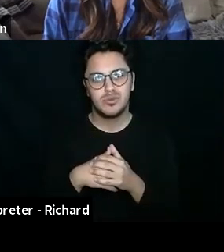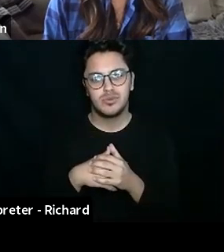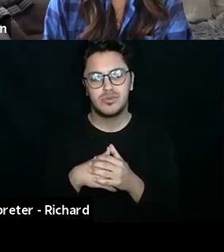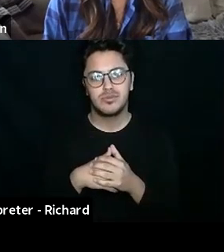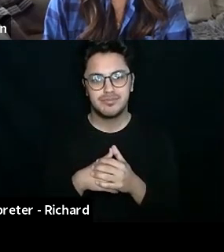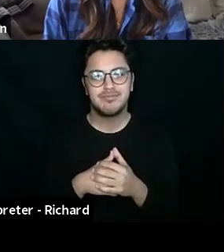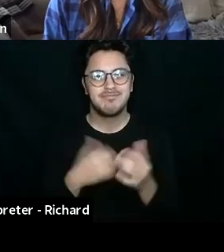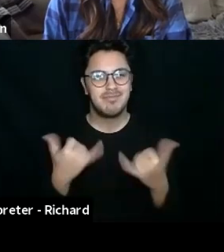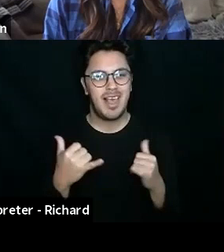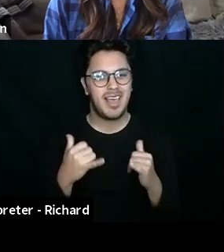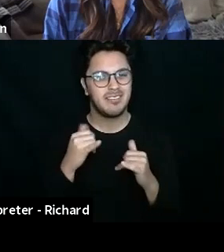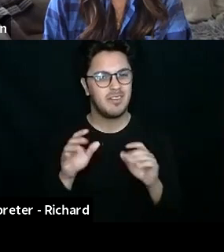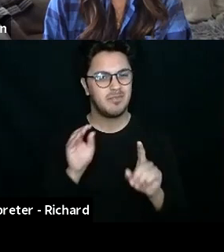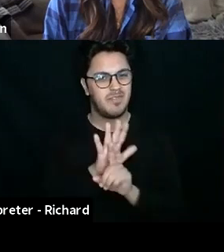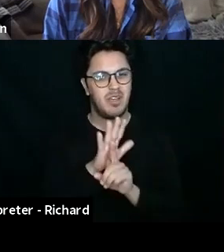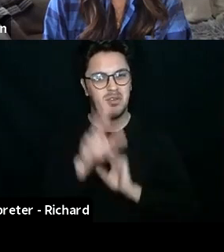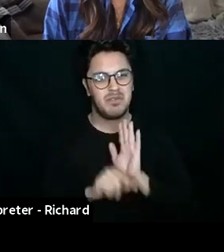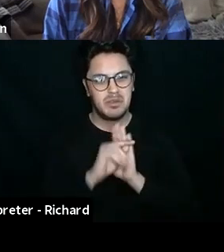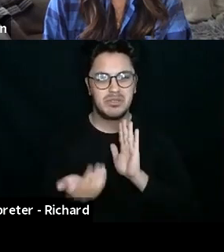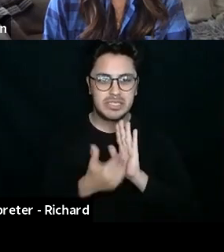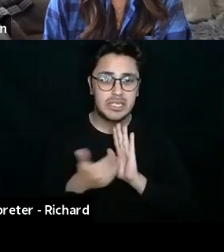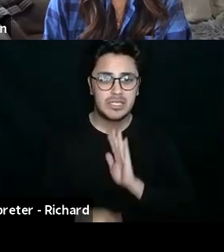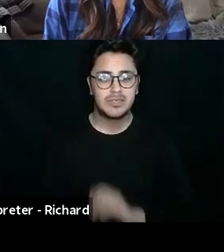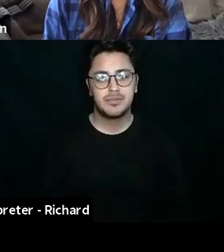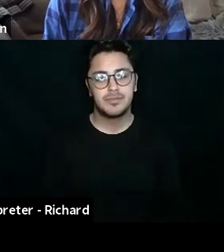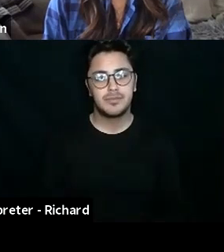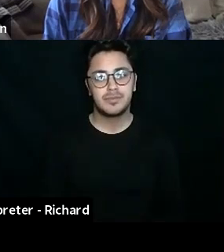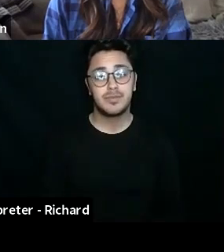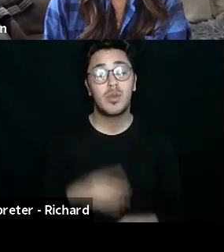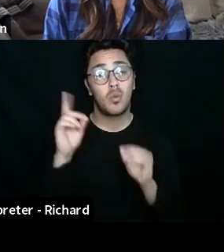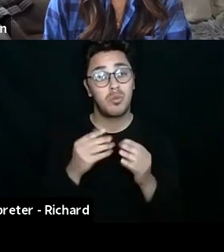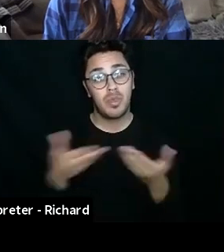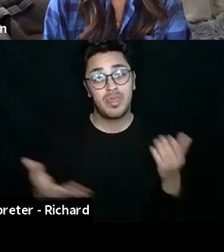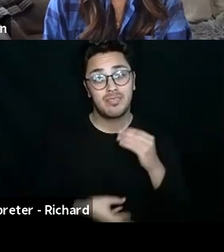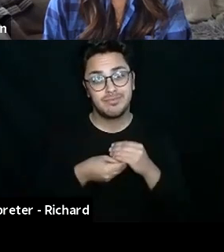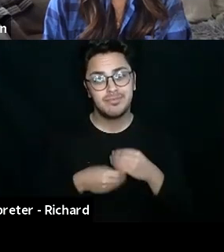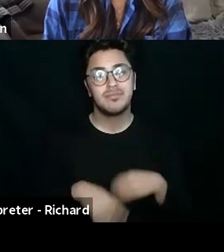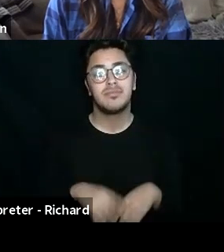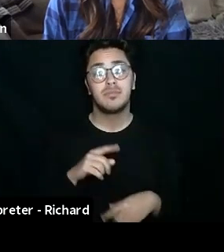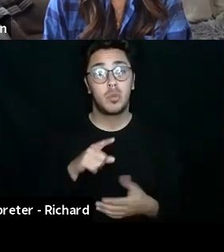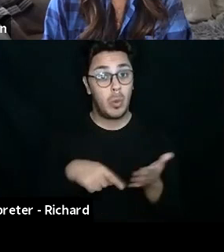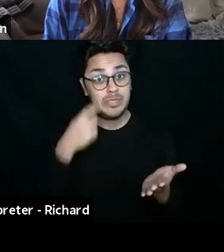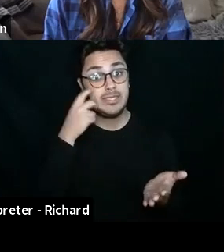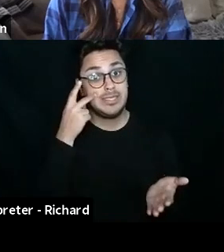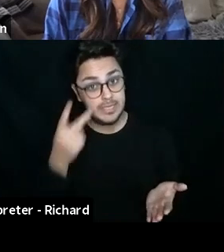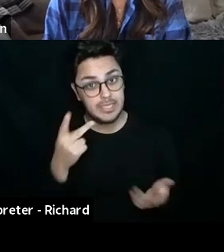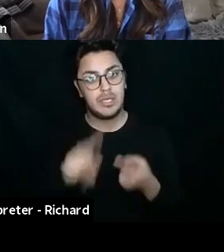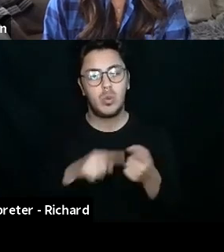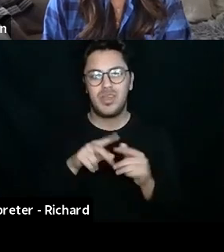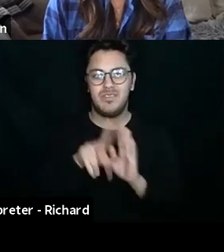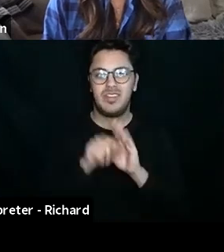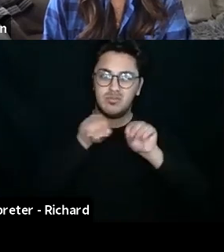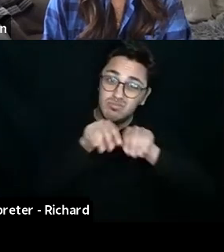viral videos over and over again. The other thing that I would say, though, is that what we have seen when those videos do go viral is that there